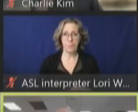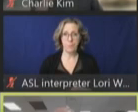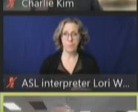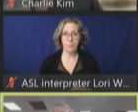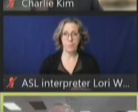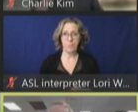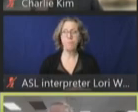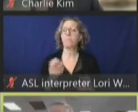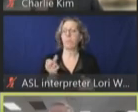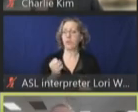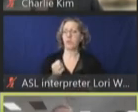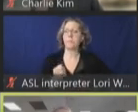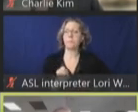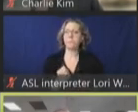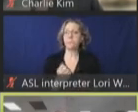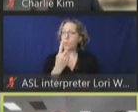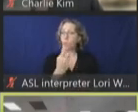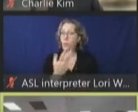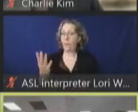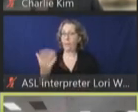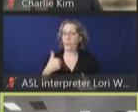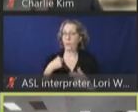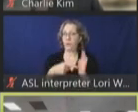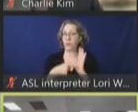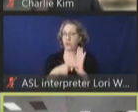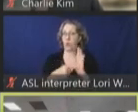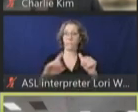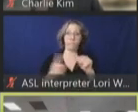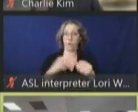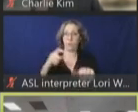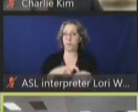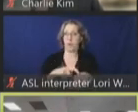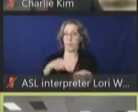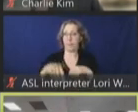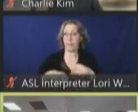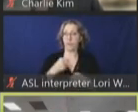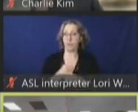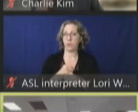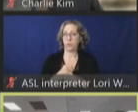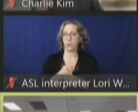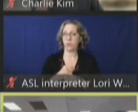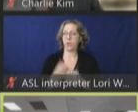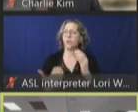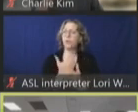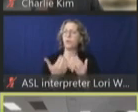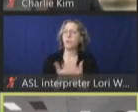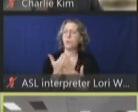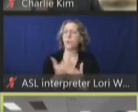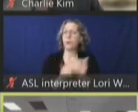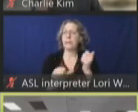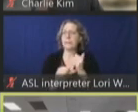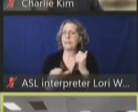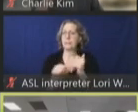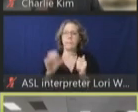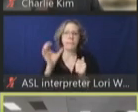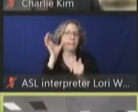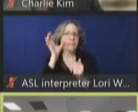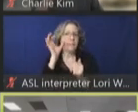So one of the things we debuted this year was a brand new assisted listening device